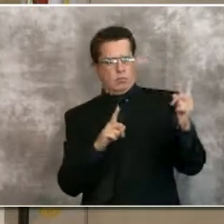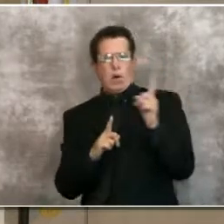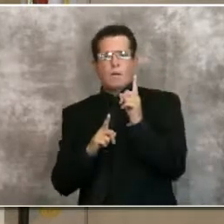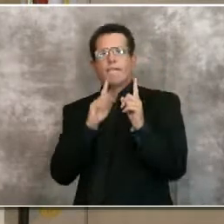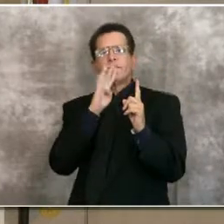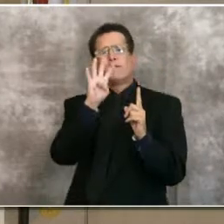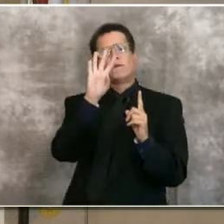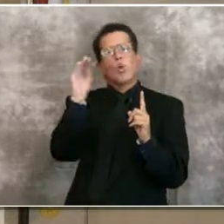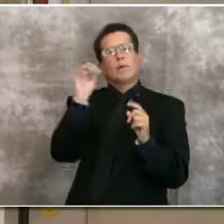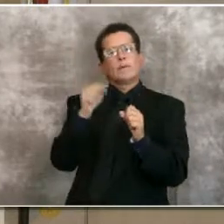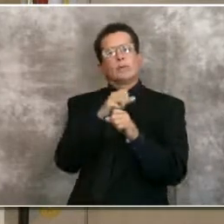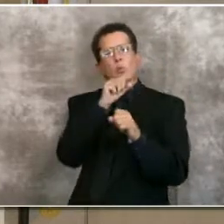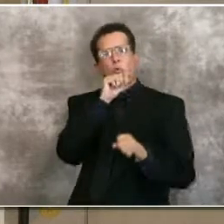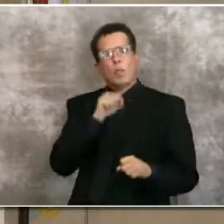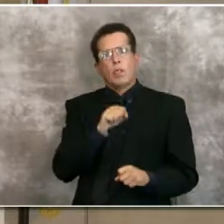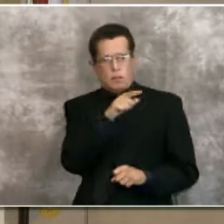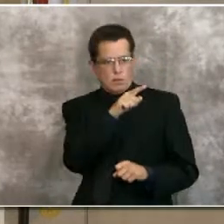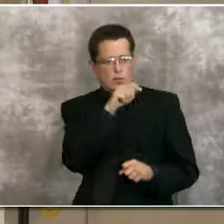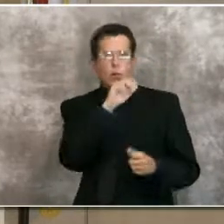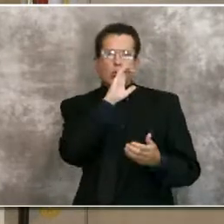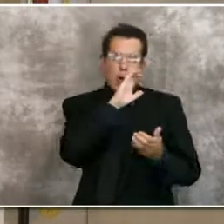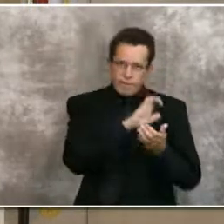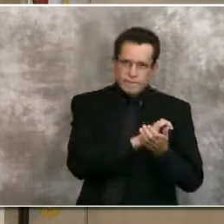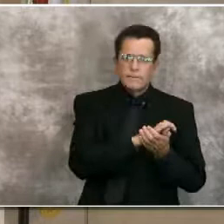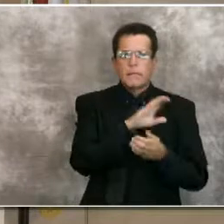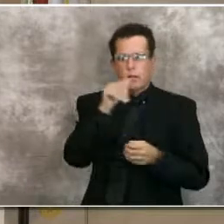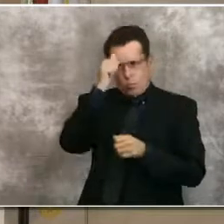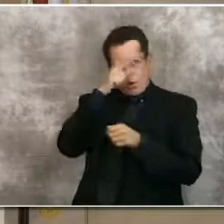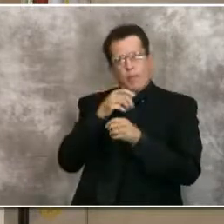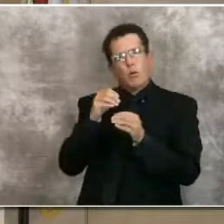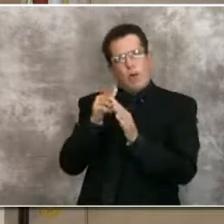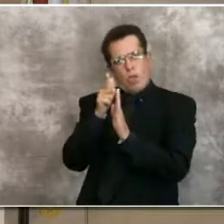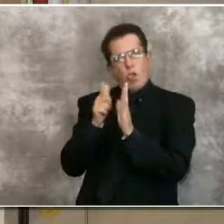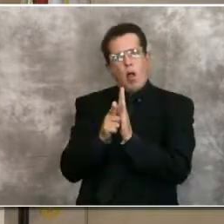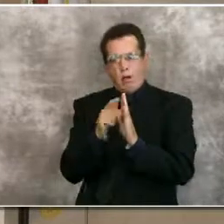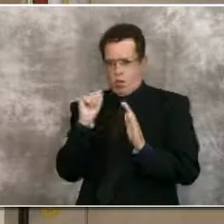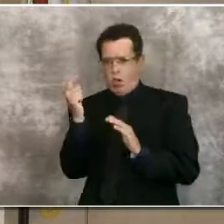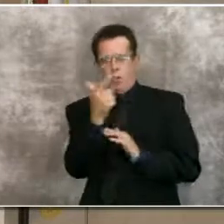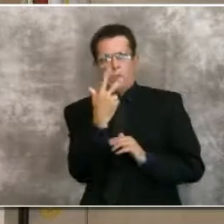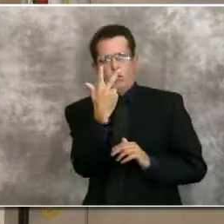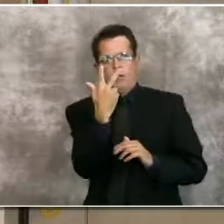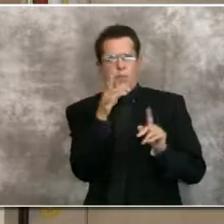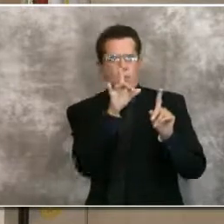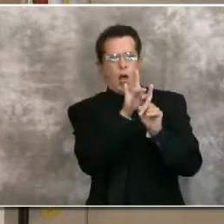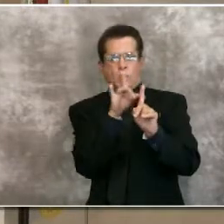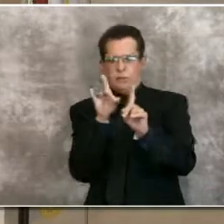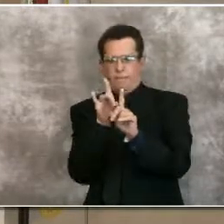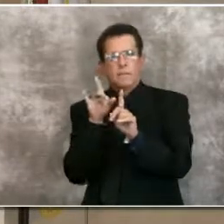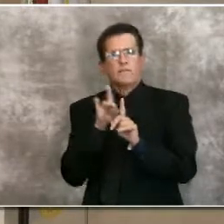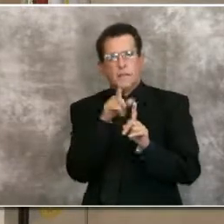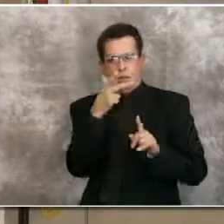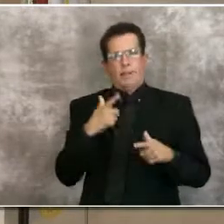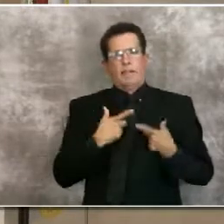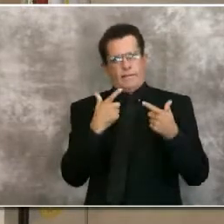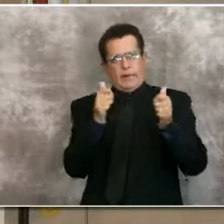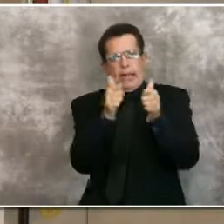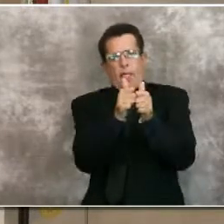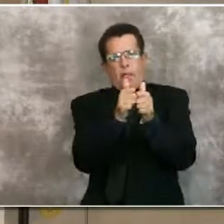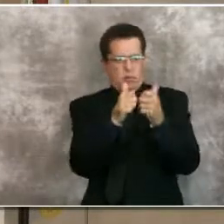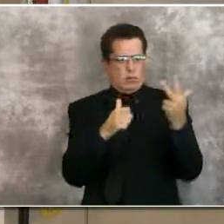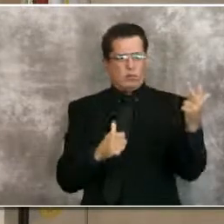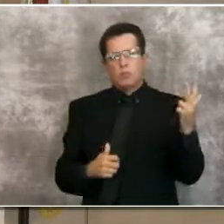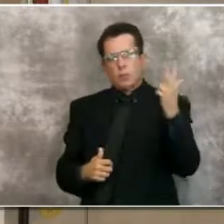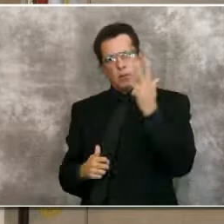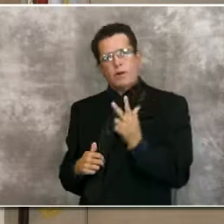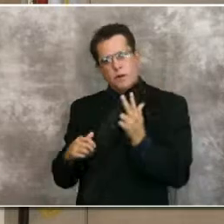years old. His wife and his brother-in-law were both infected as well. They all lived together. And